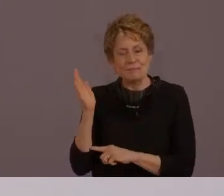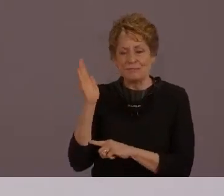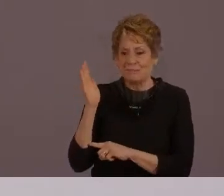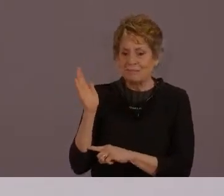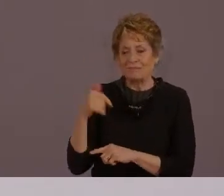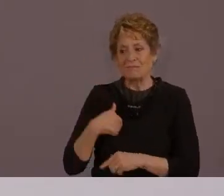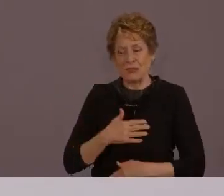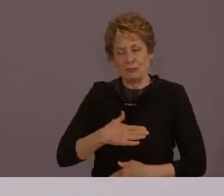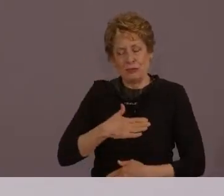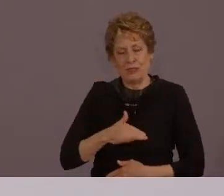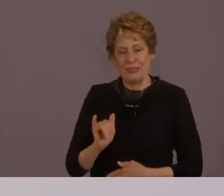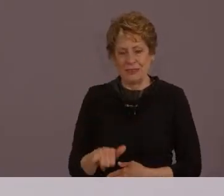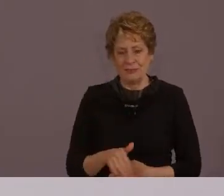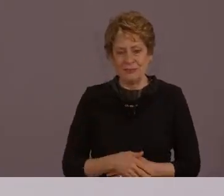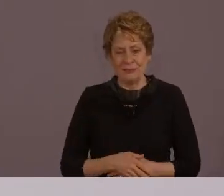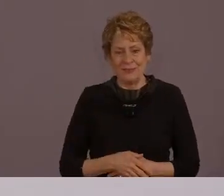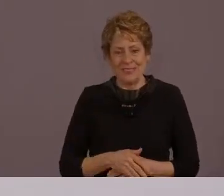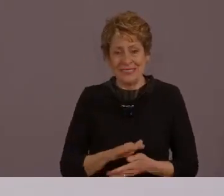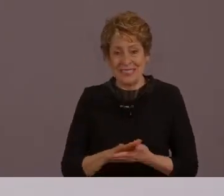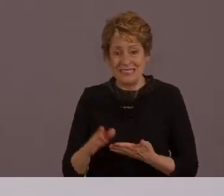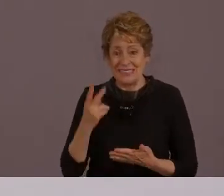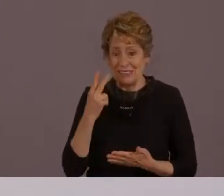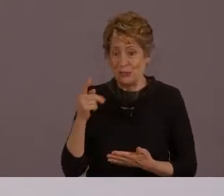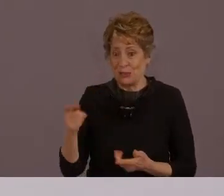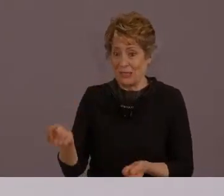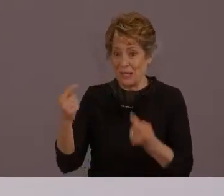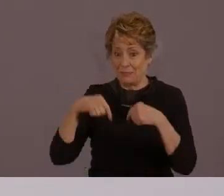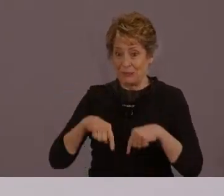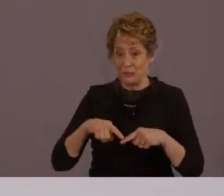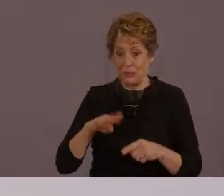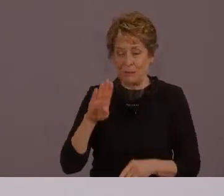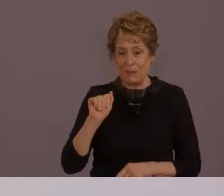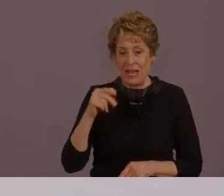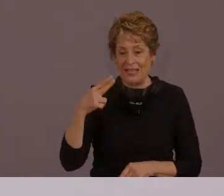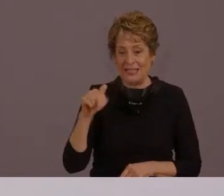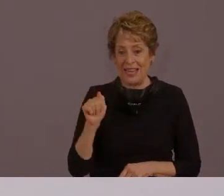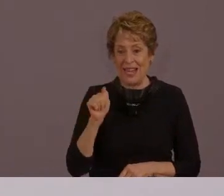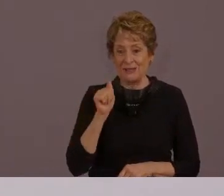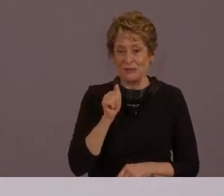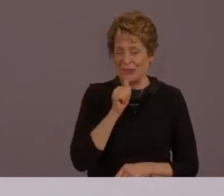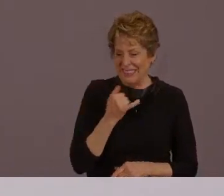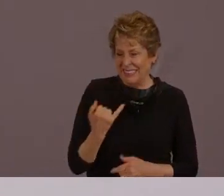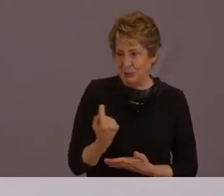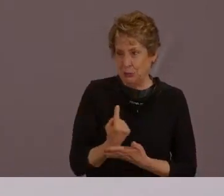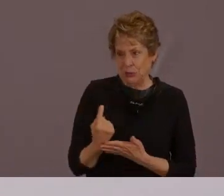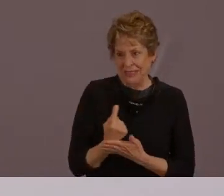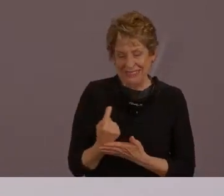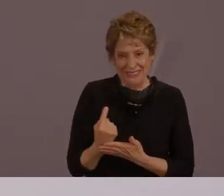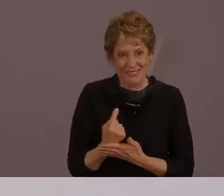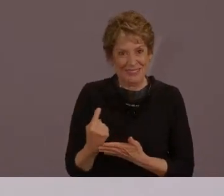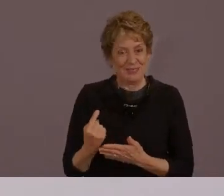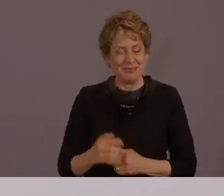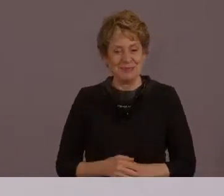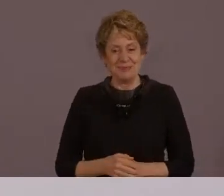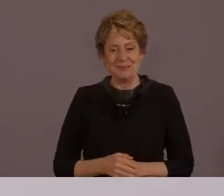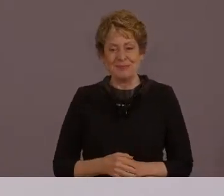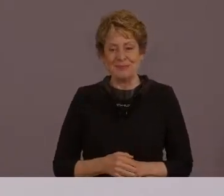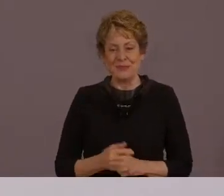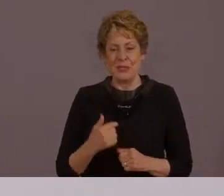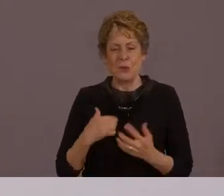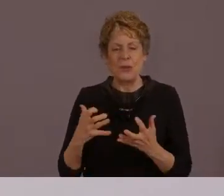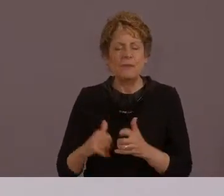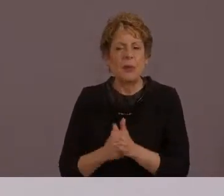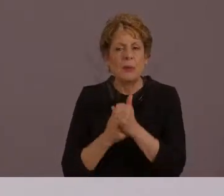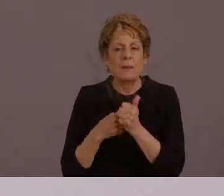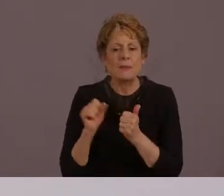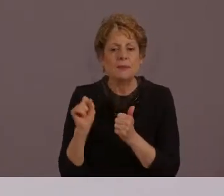see you down in Tucson in Baja, Arizona this week. I wanted to follow up, obviously, on